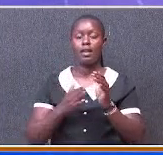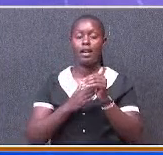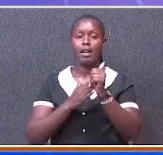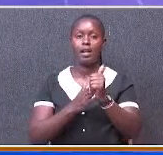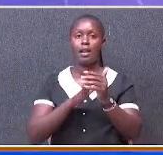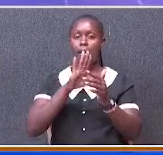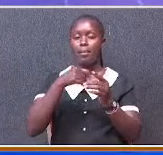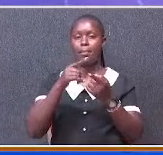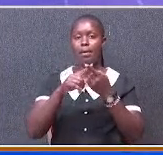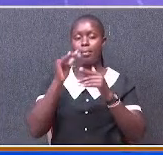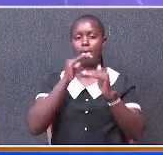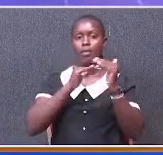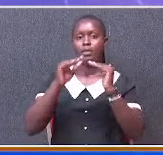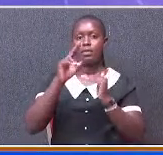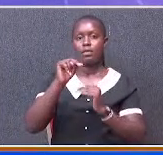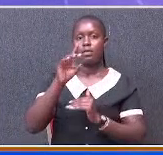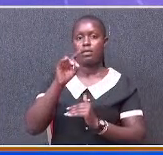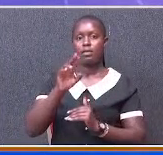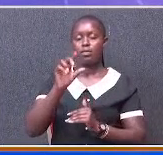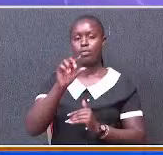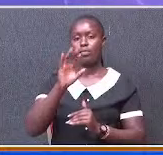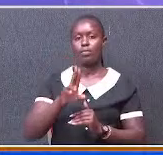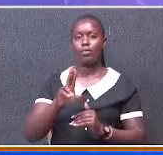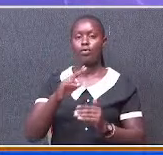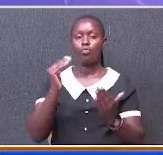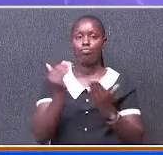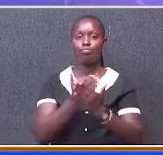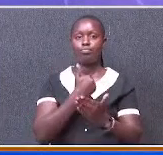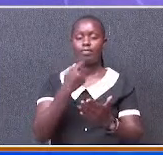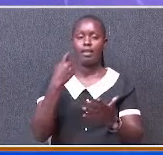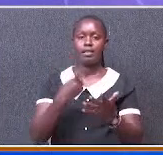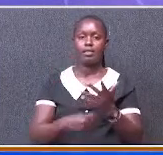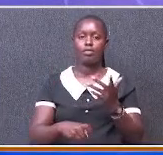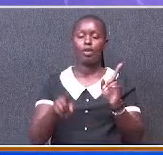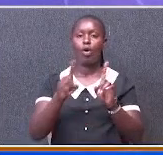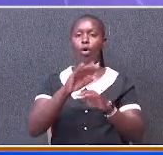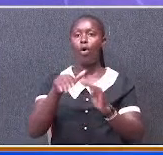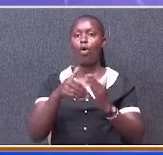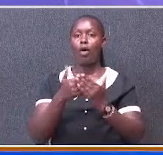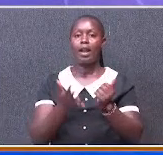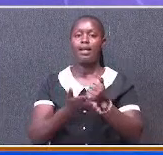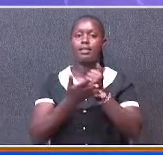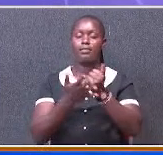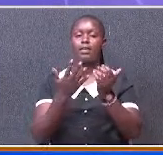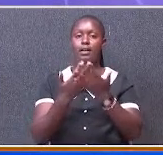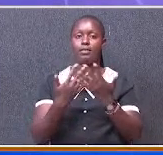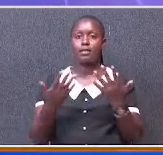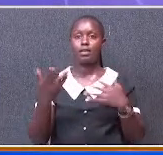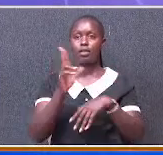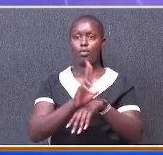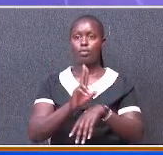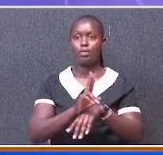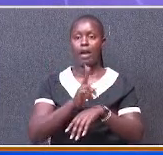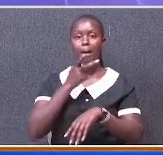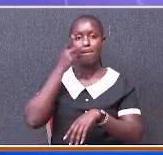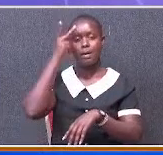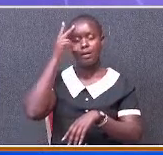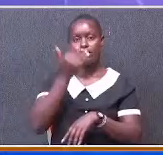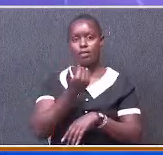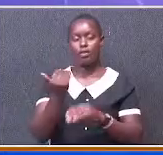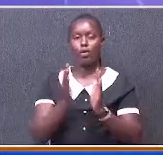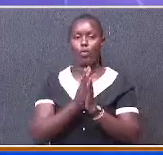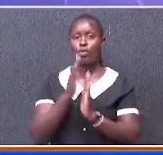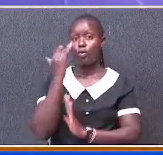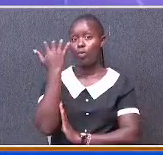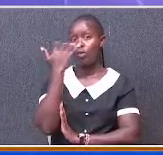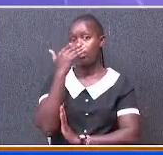Professor Njuguna Ndungu, to lift taxation on all assistive devices that are used by them. Led by Helen Thuya, a parent of a child with autism, they